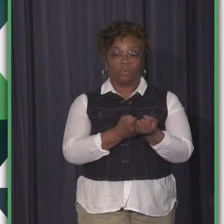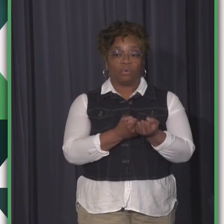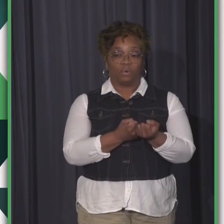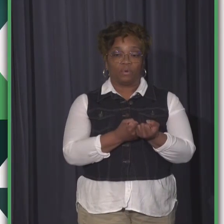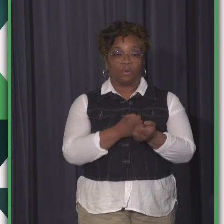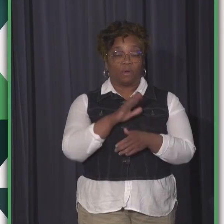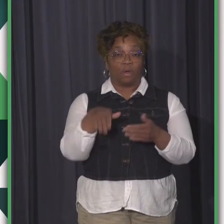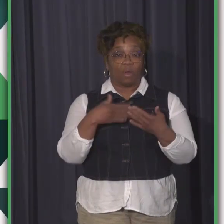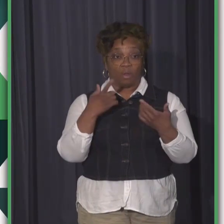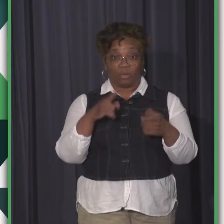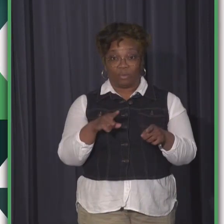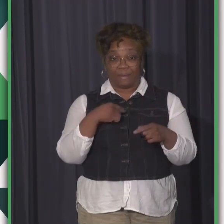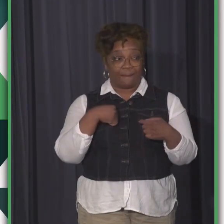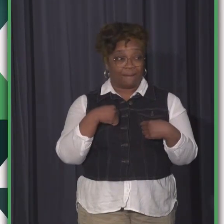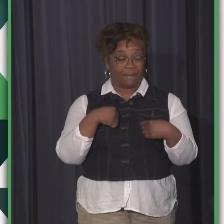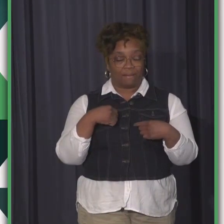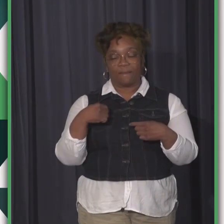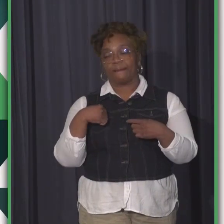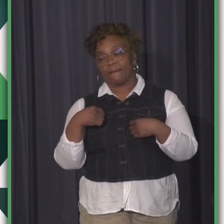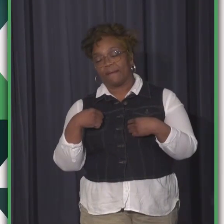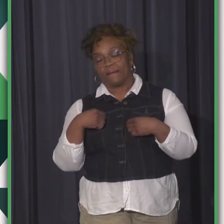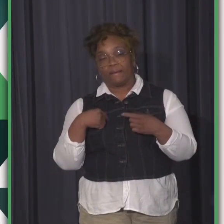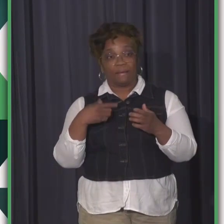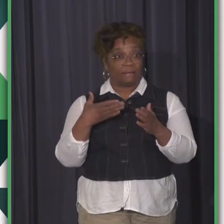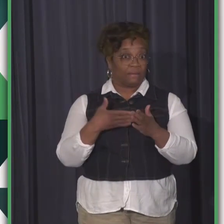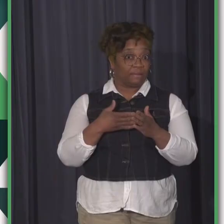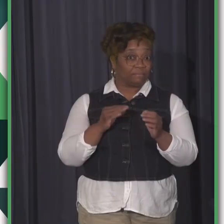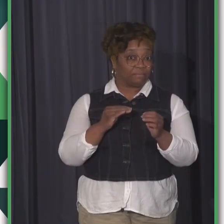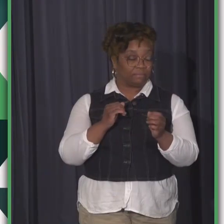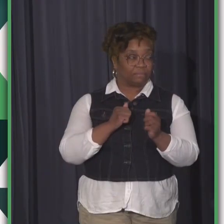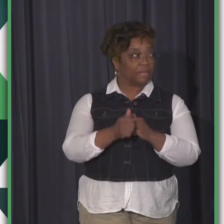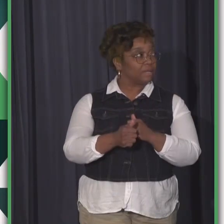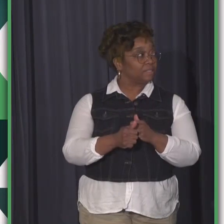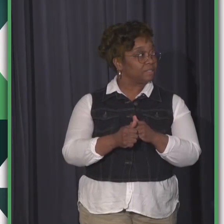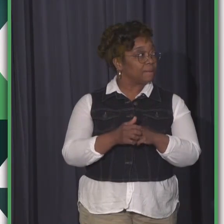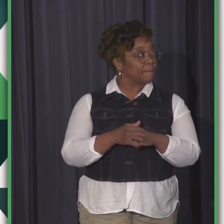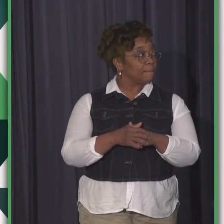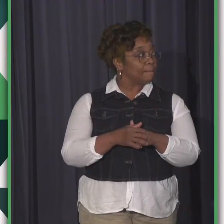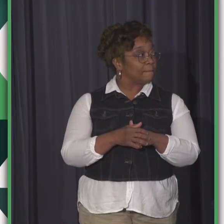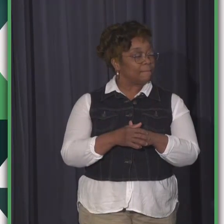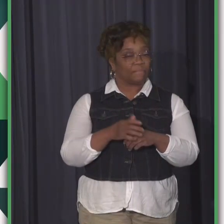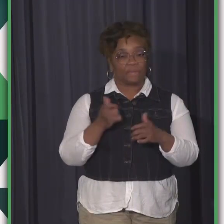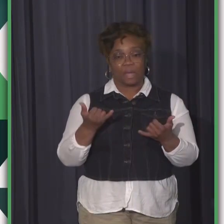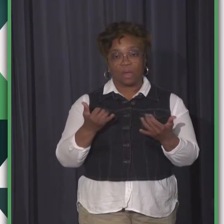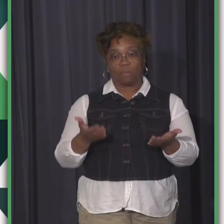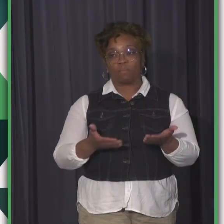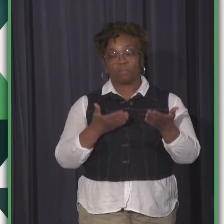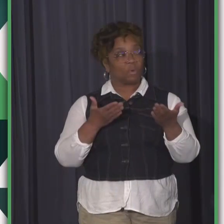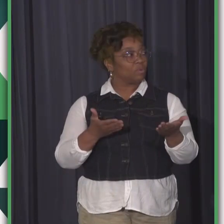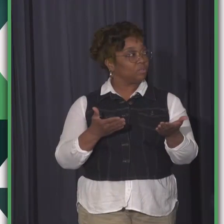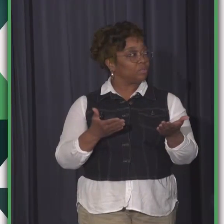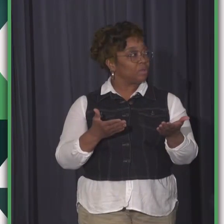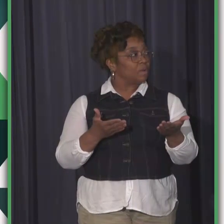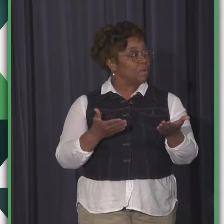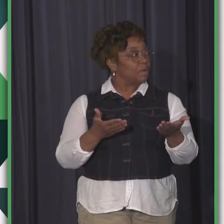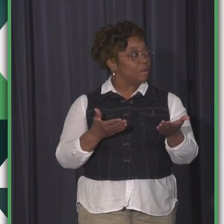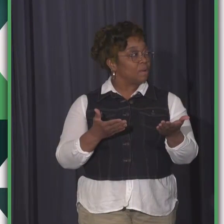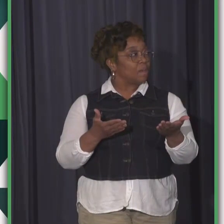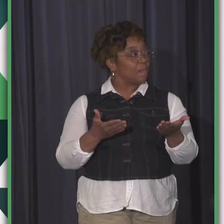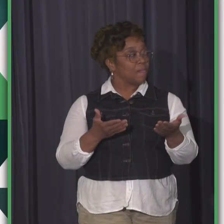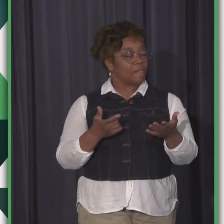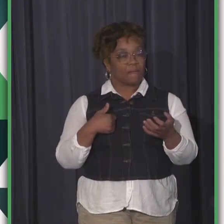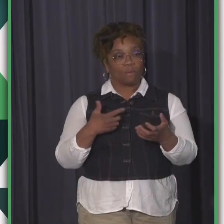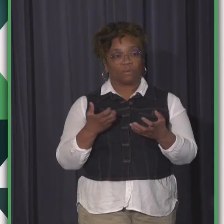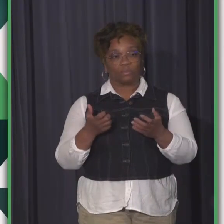Bernard. All in favor say aye. Aye. Anyone opposed? The motion is carried. I'd like to- Entertain a motion for the I'd like to approval of the amend minutes it- of amend the